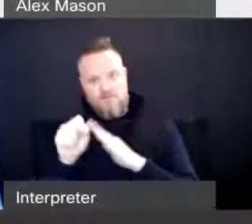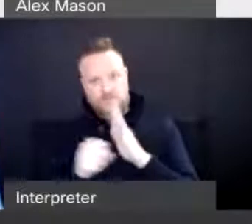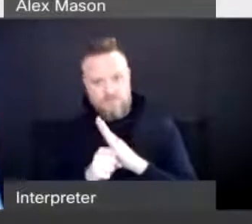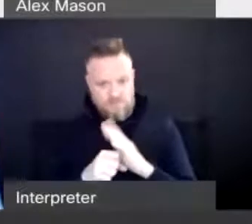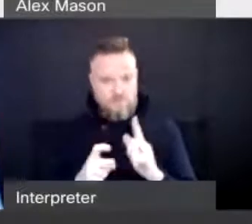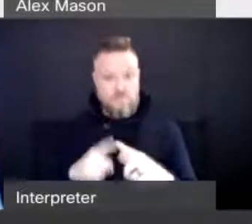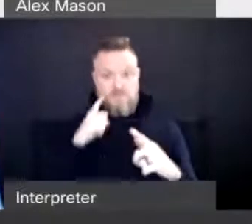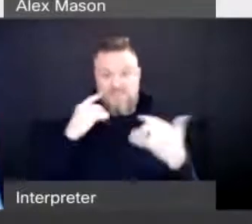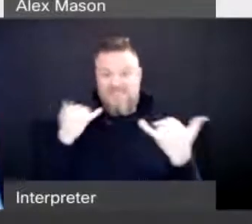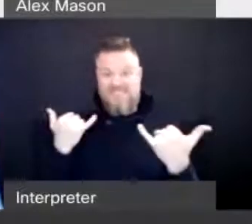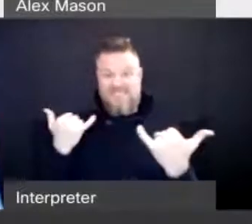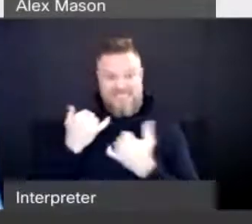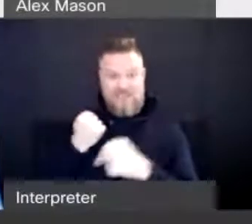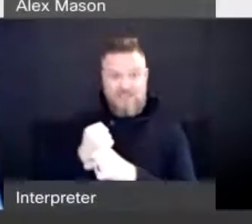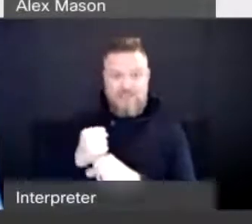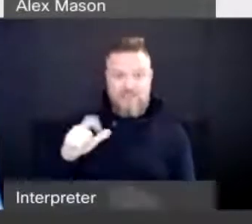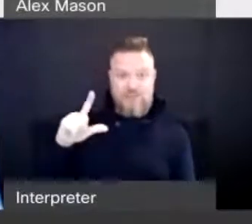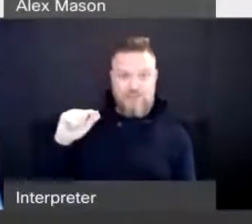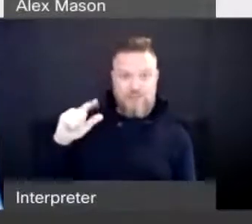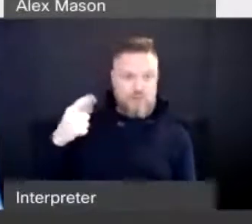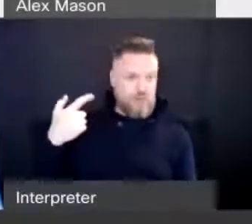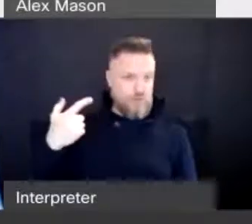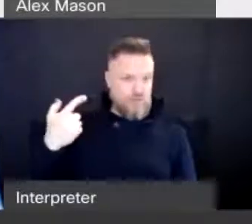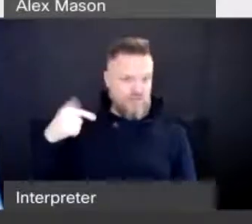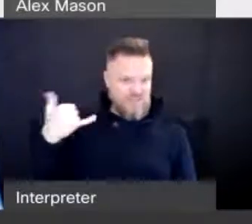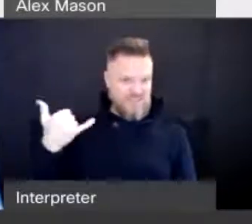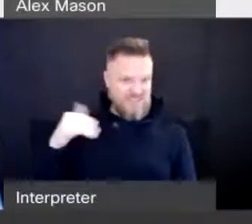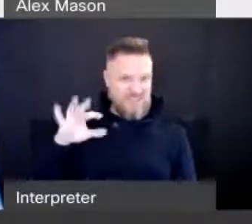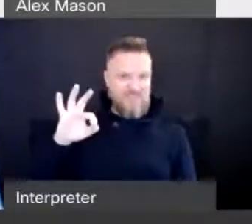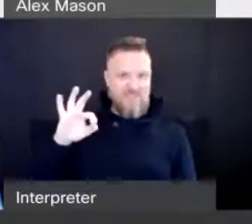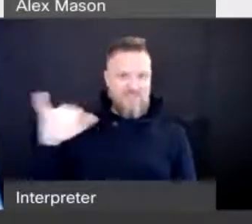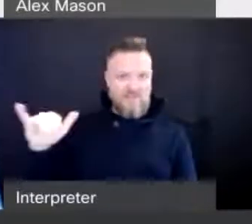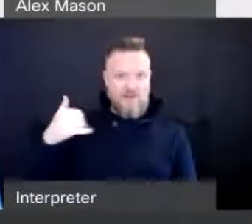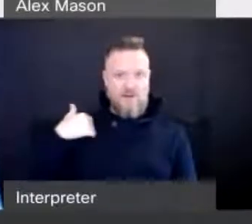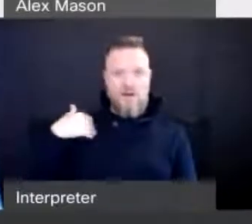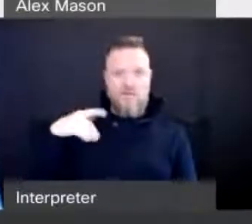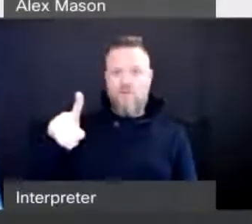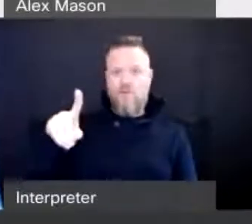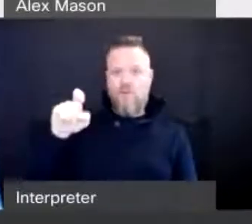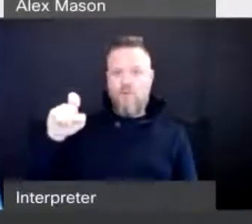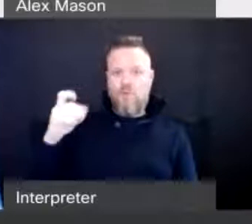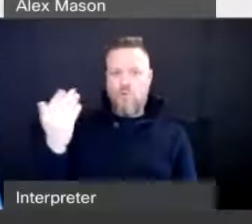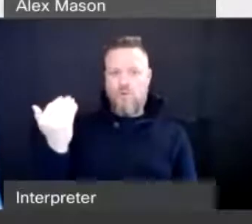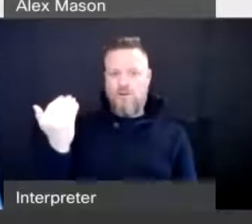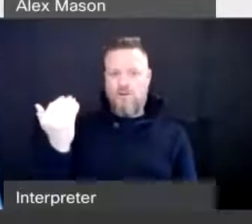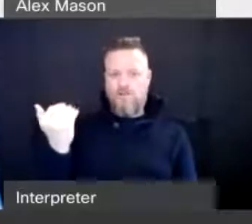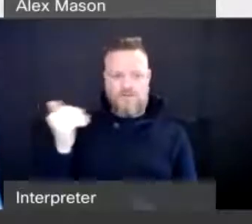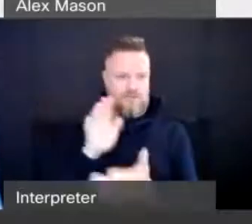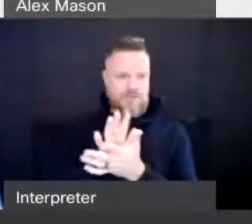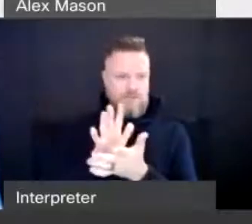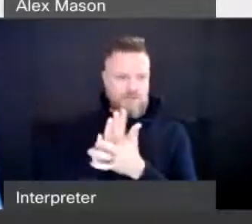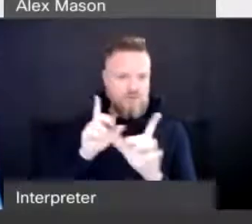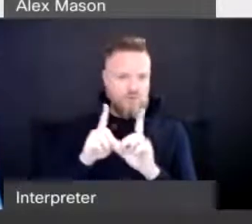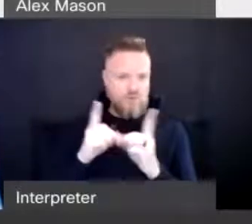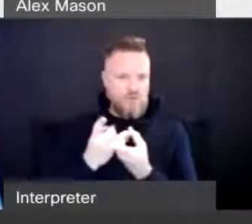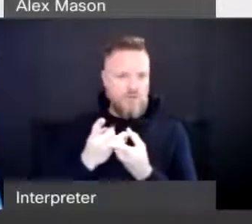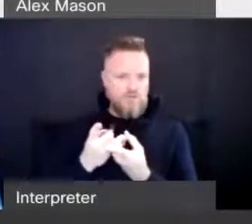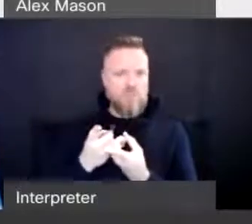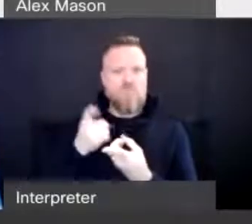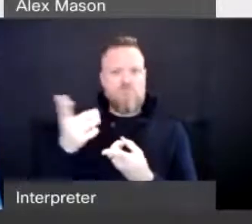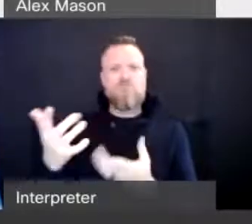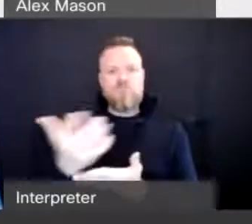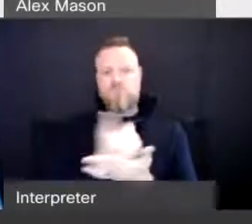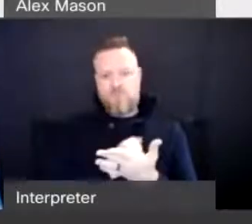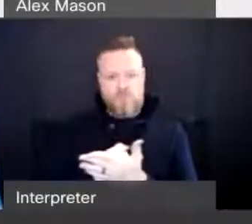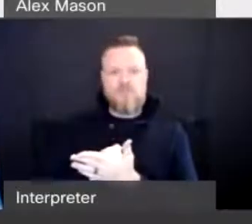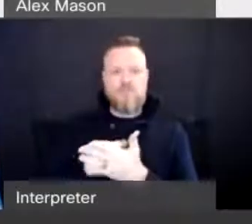this fiscal year, 2020-21, there are only 115 school districts eligible for capital